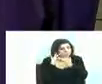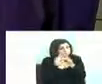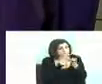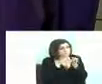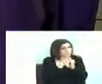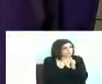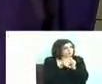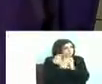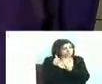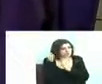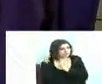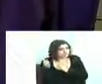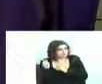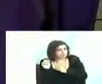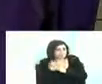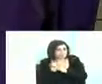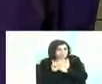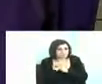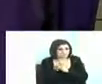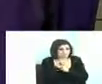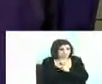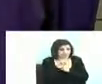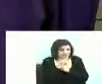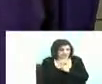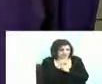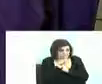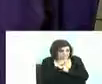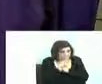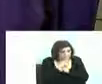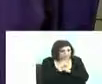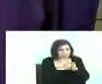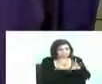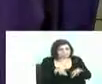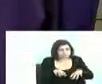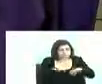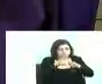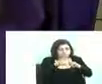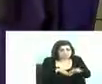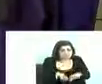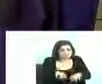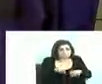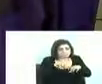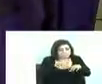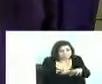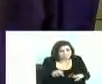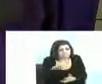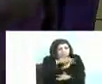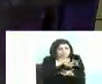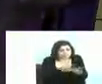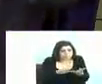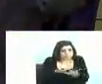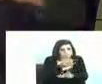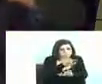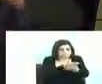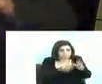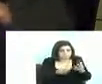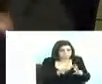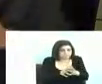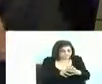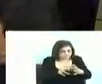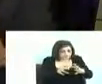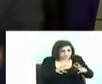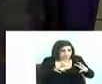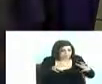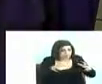the yeast, it gets folded and mixed in. And when living water meets breath of life, the whole loaf expands.